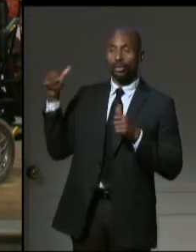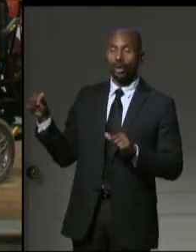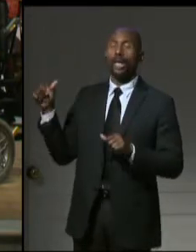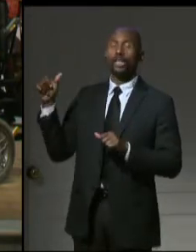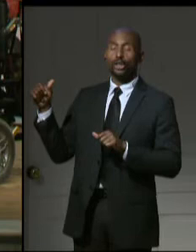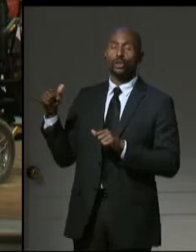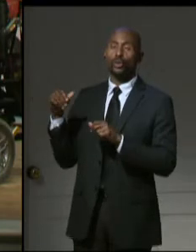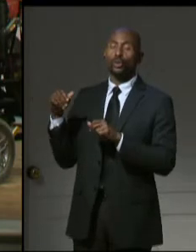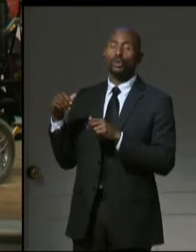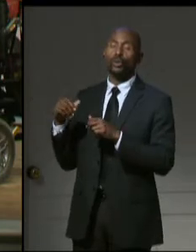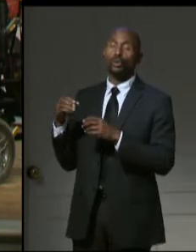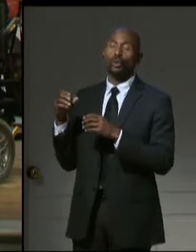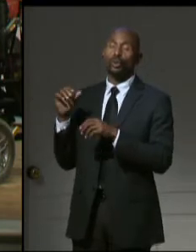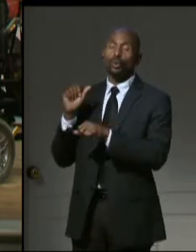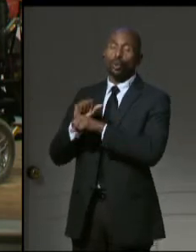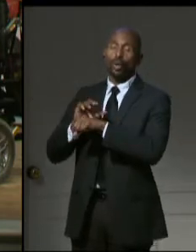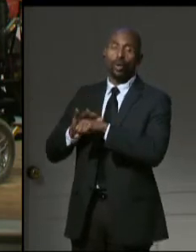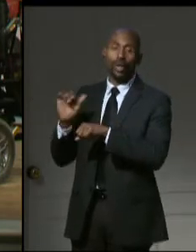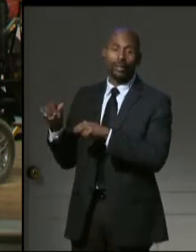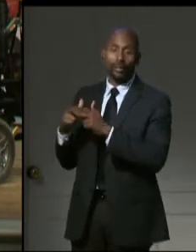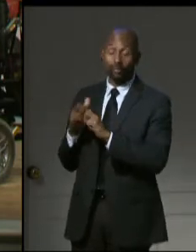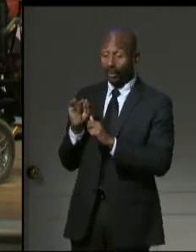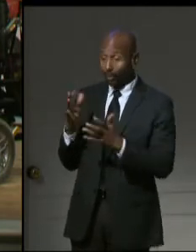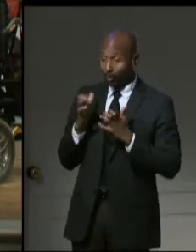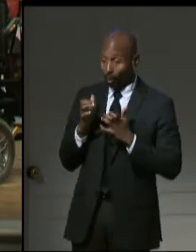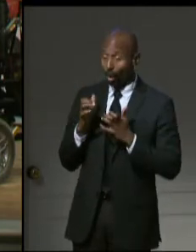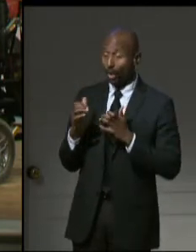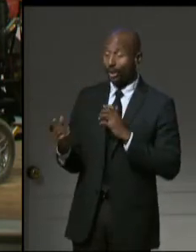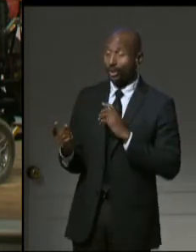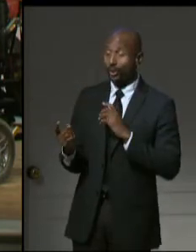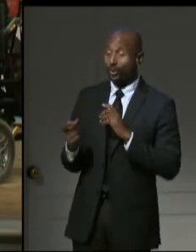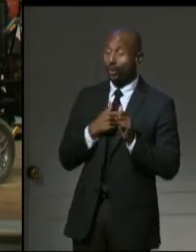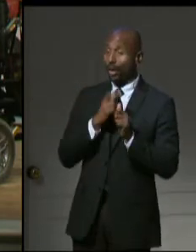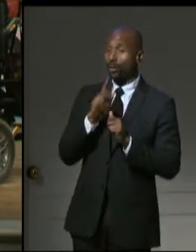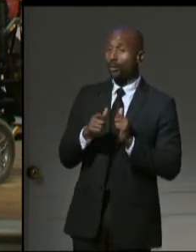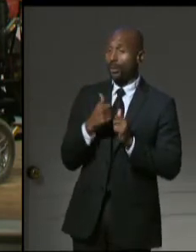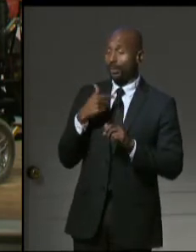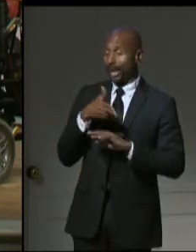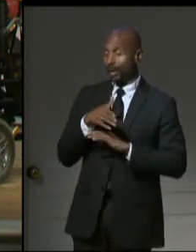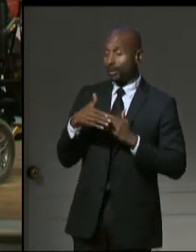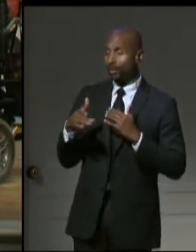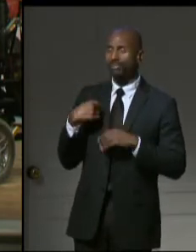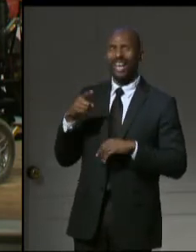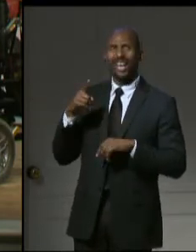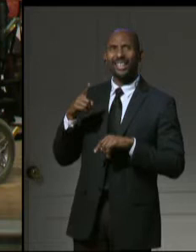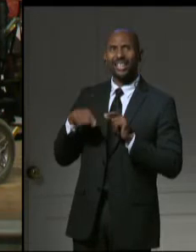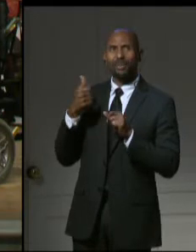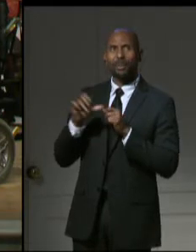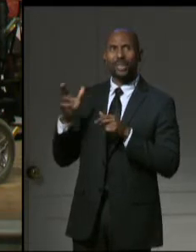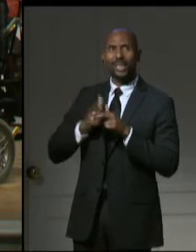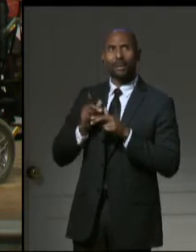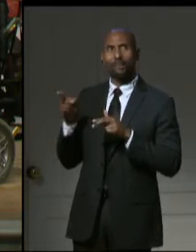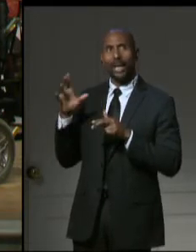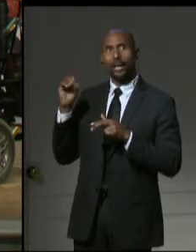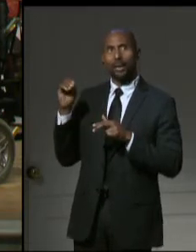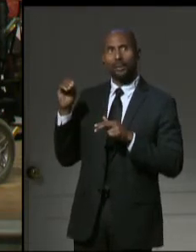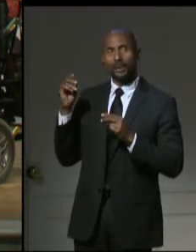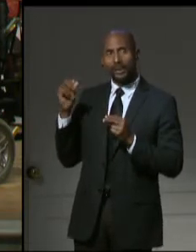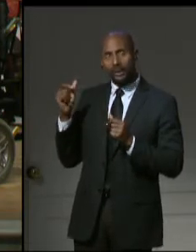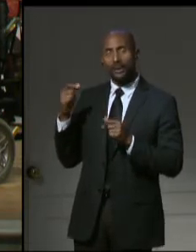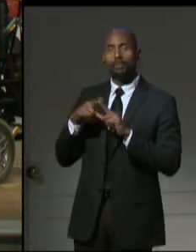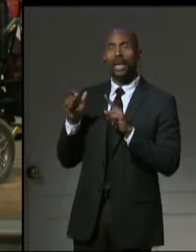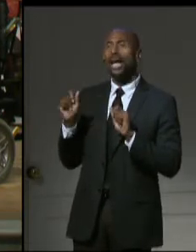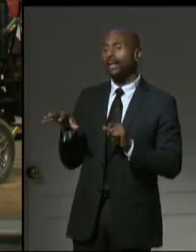this. If you want to follow up with me after this, I don't remember their name top of my head, but I can find